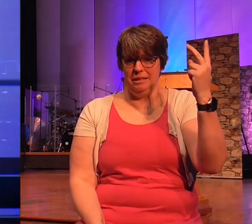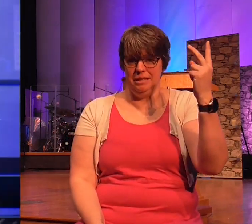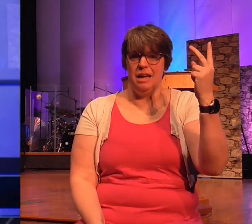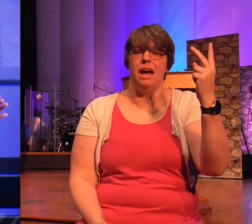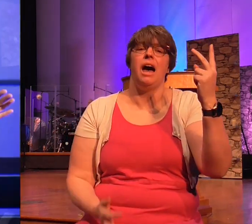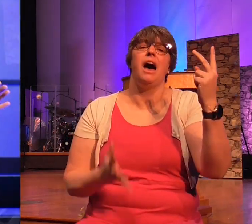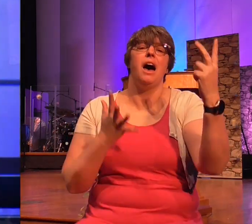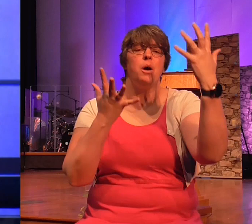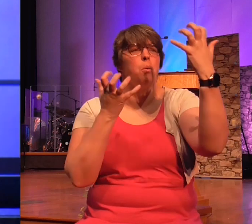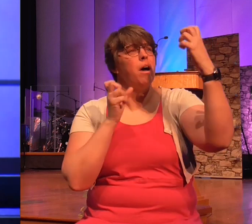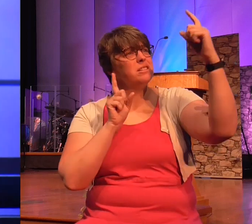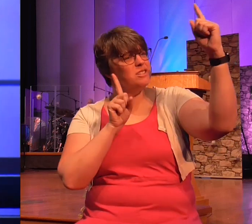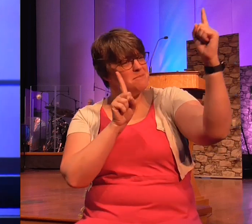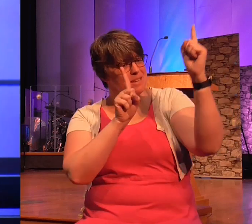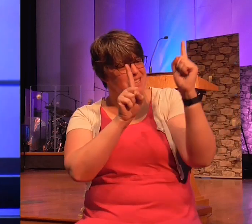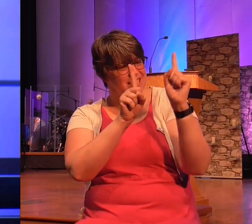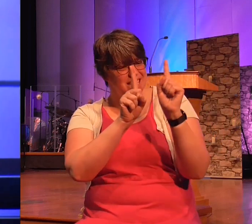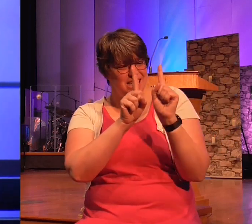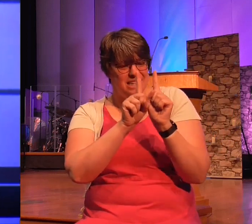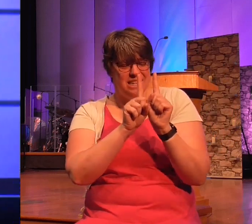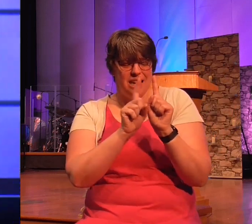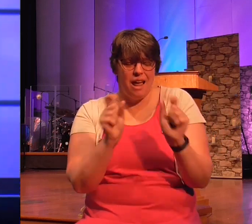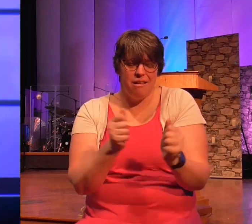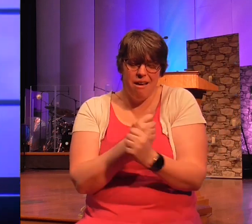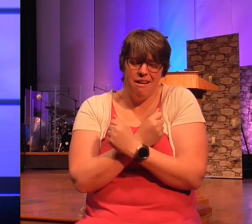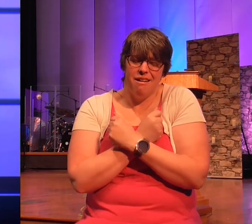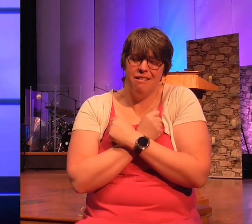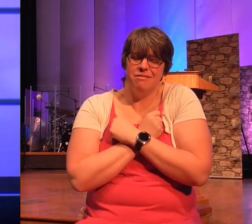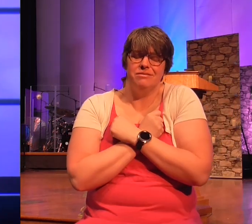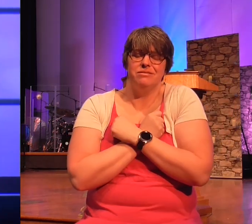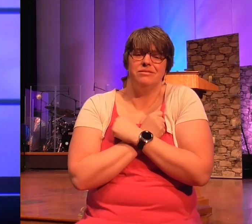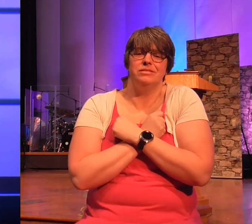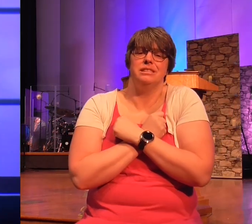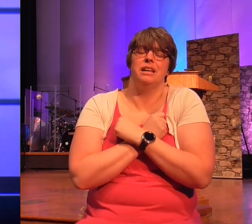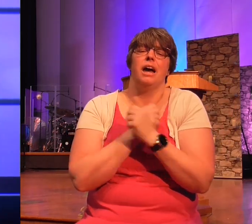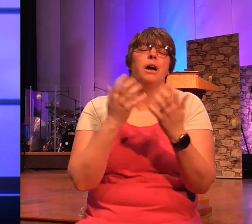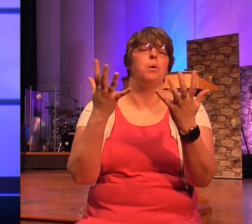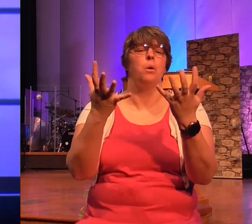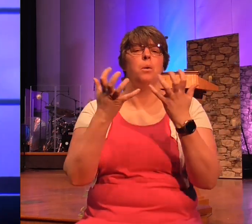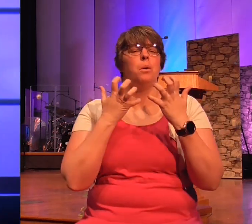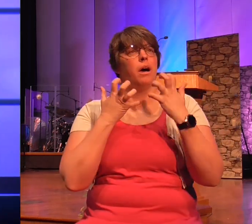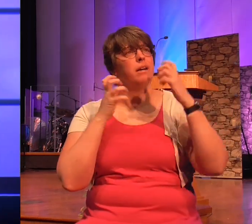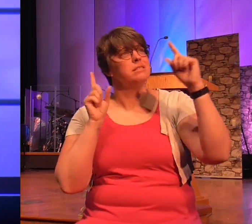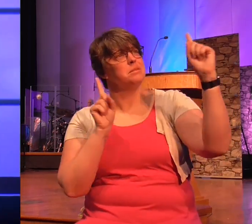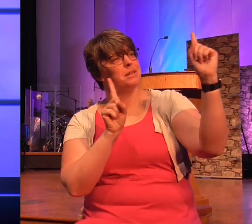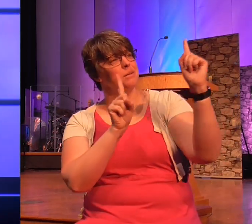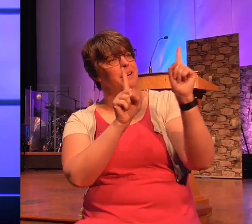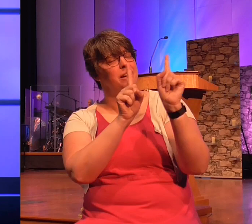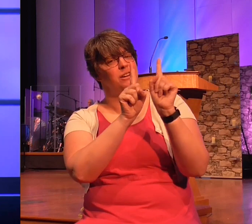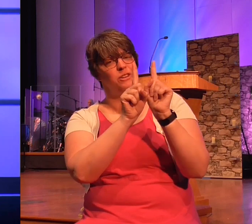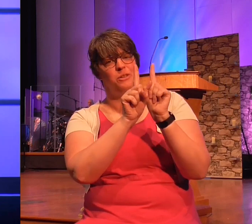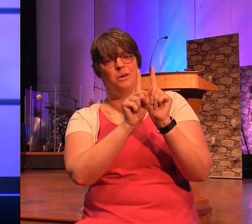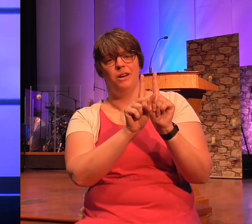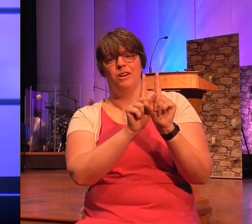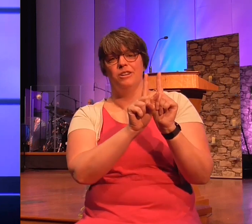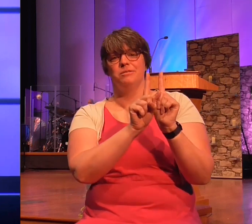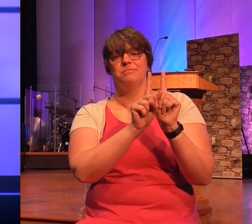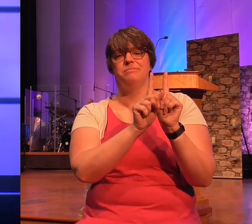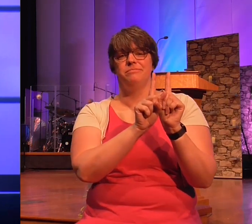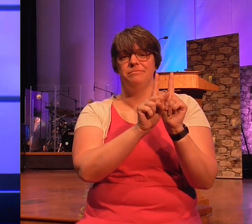and behold you in everything. I wanna be where you are.